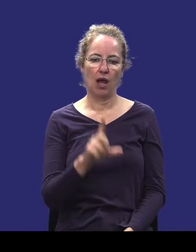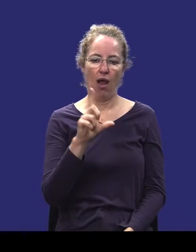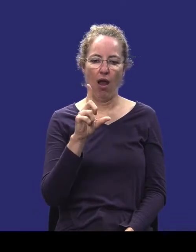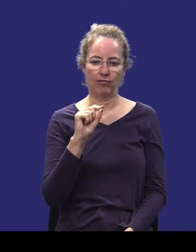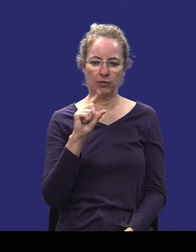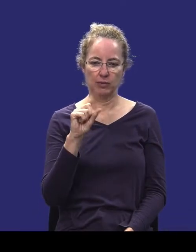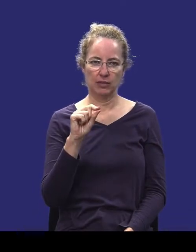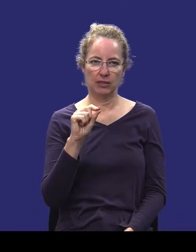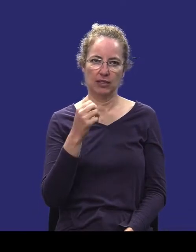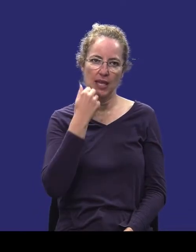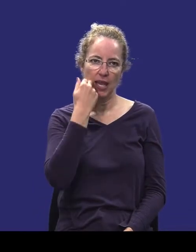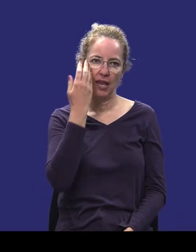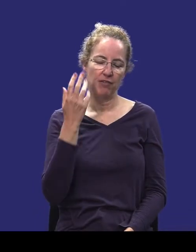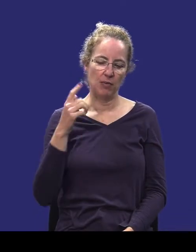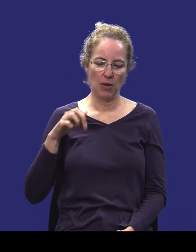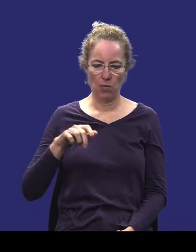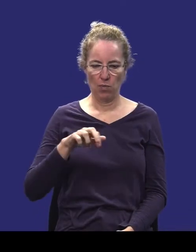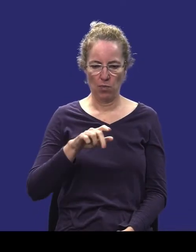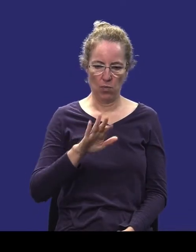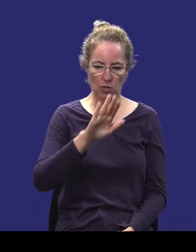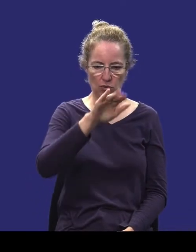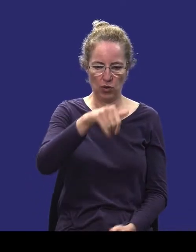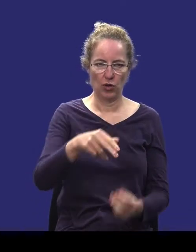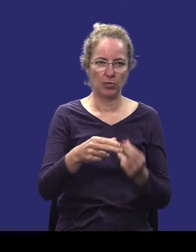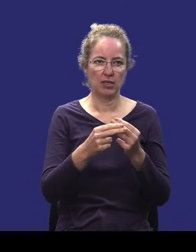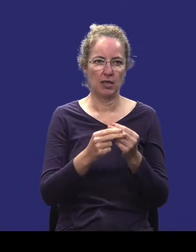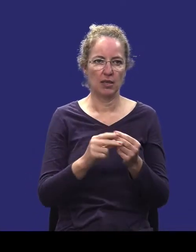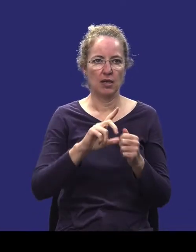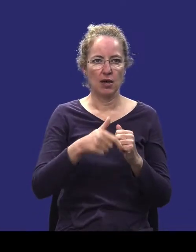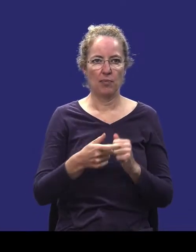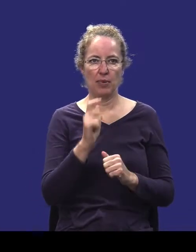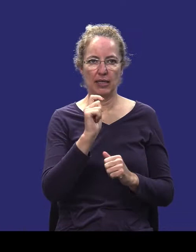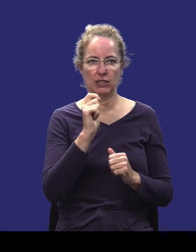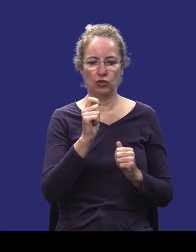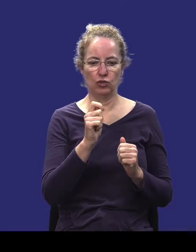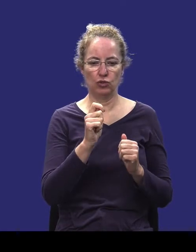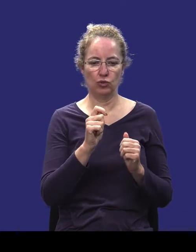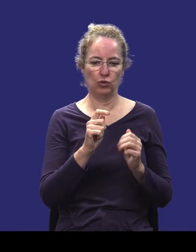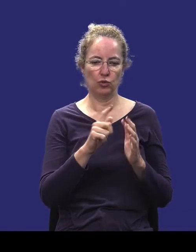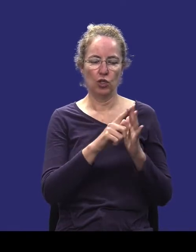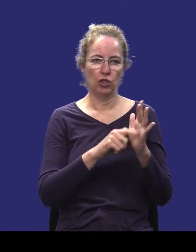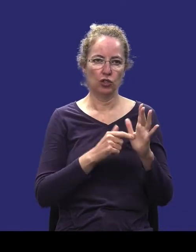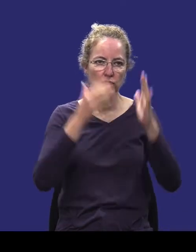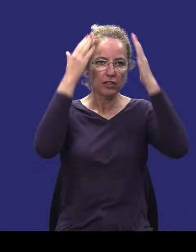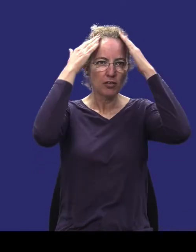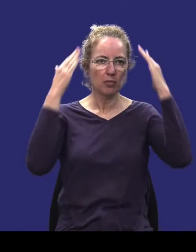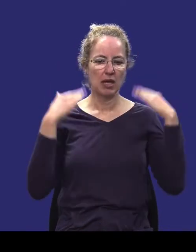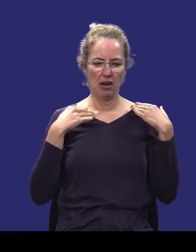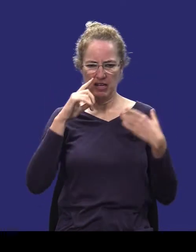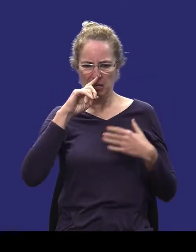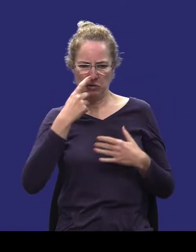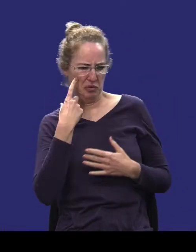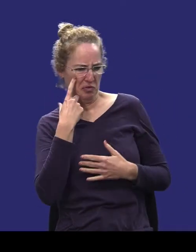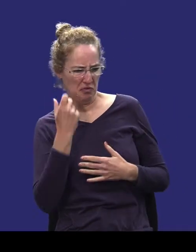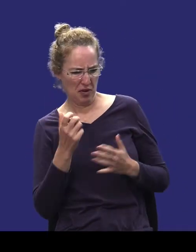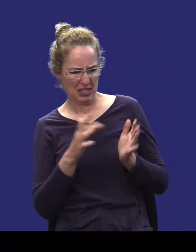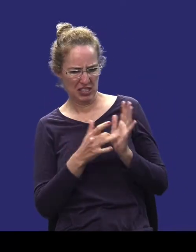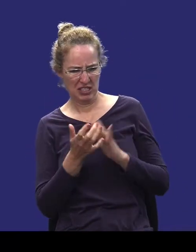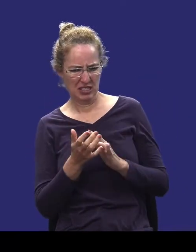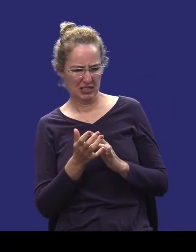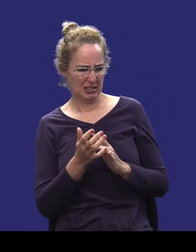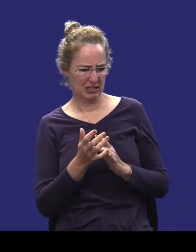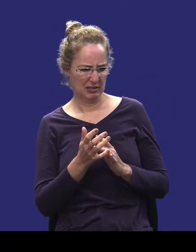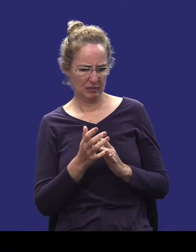Afterwards, everyone walked home together. But soon, Joseph and Mary couldn't find Jesus. They hurried back to look for